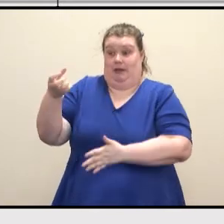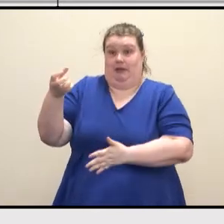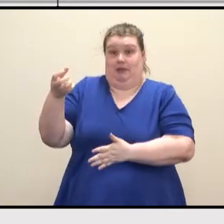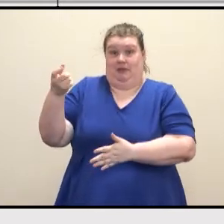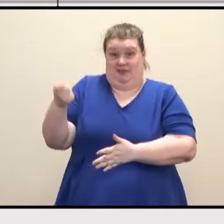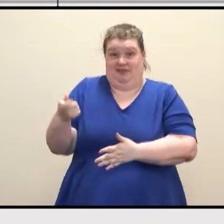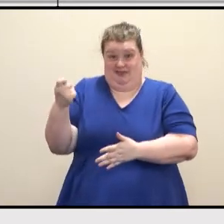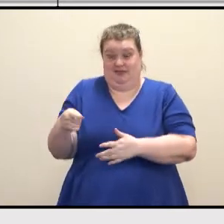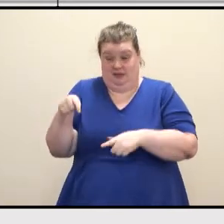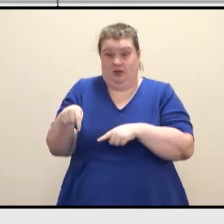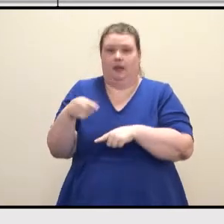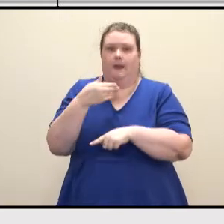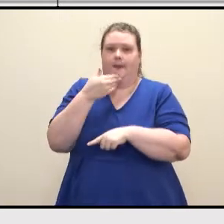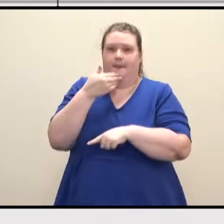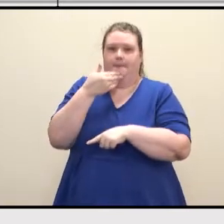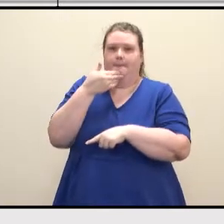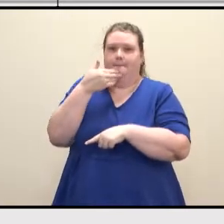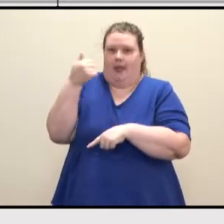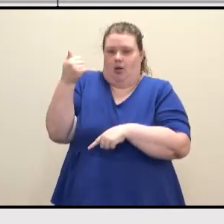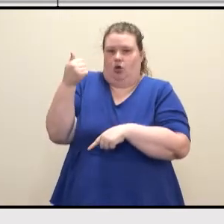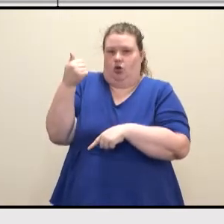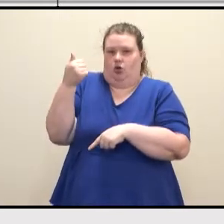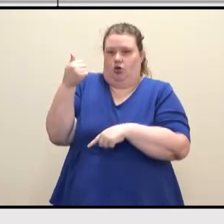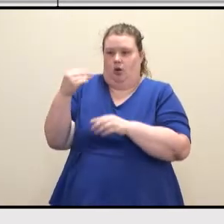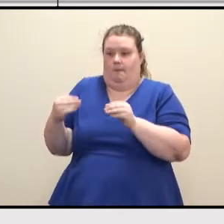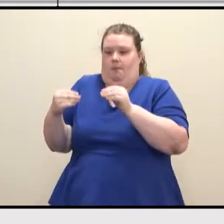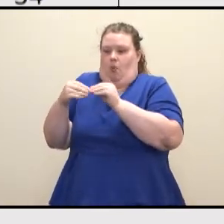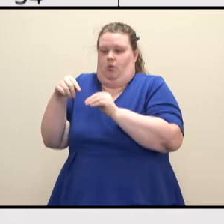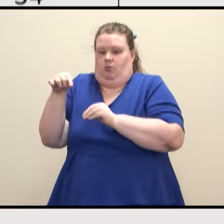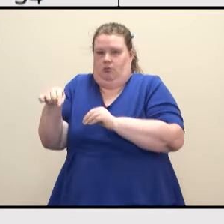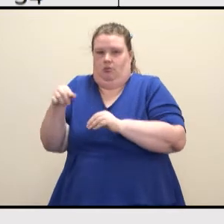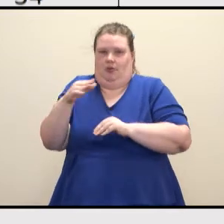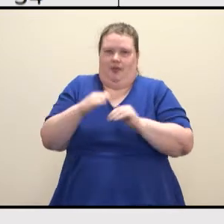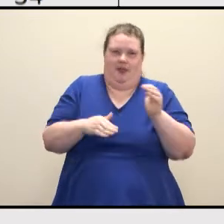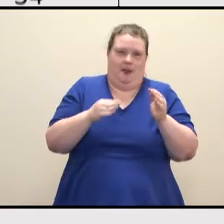some areas than it is to give money across the board.